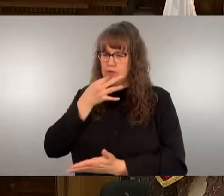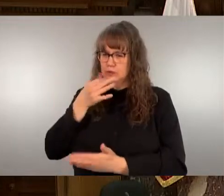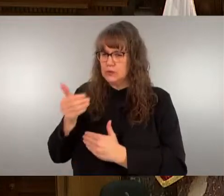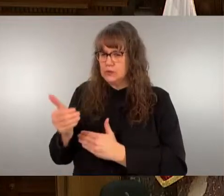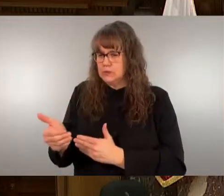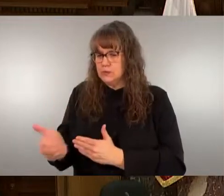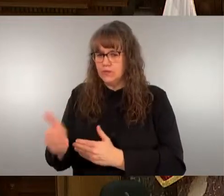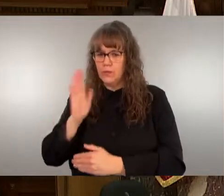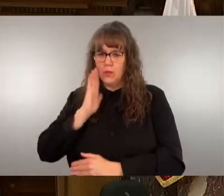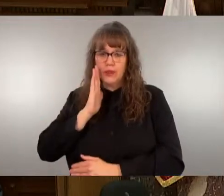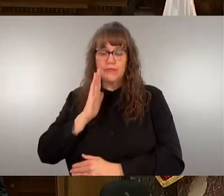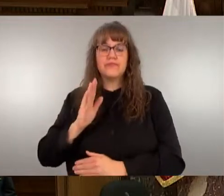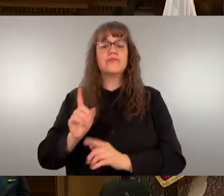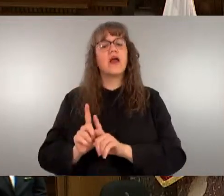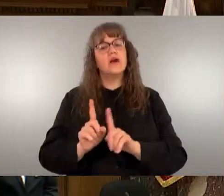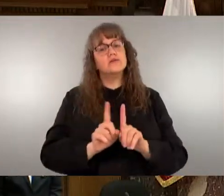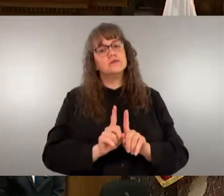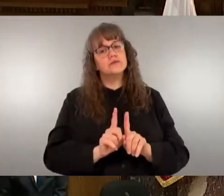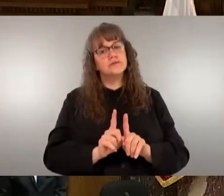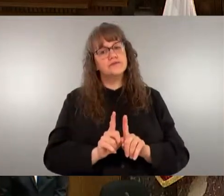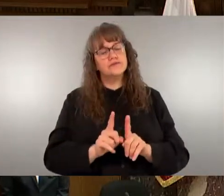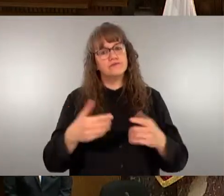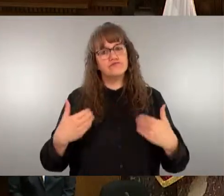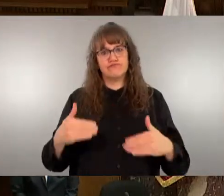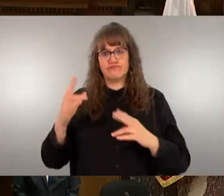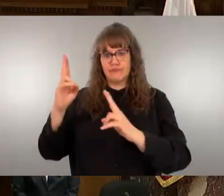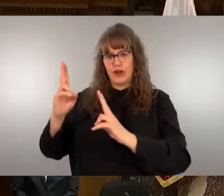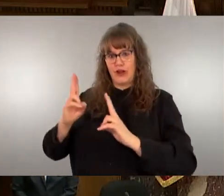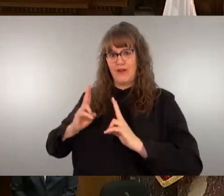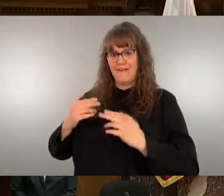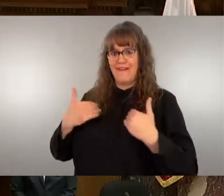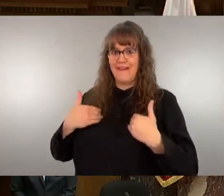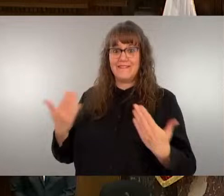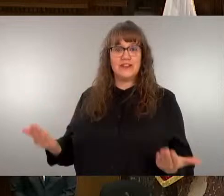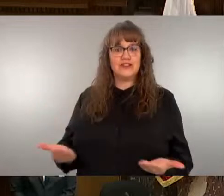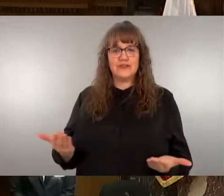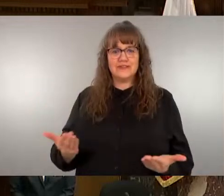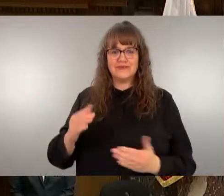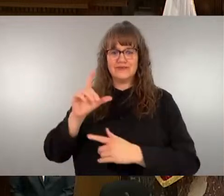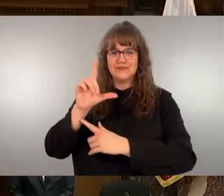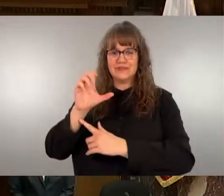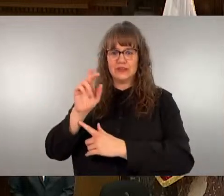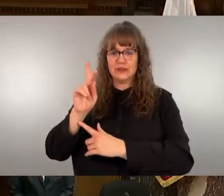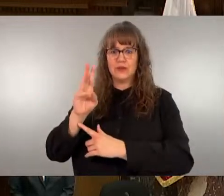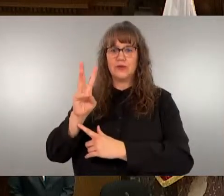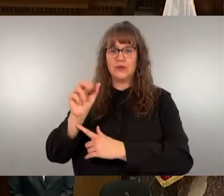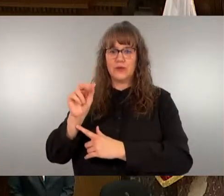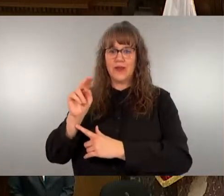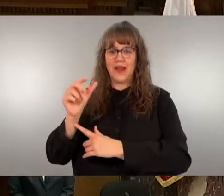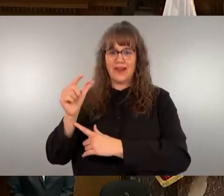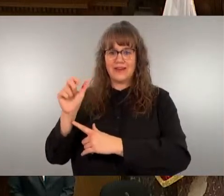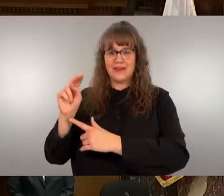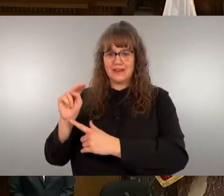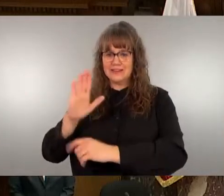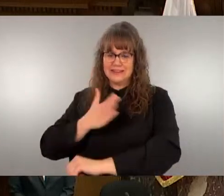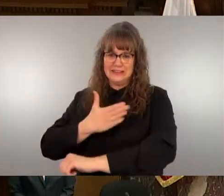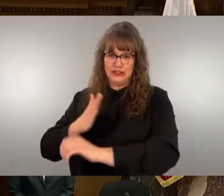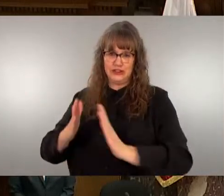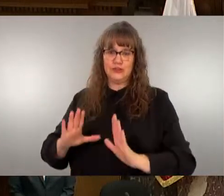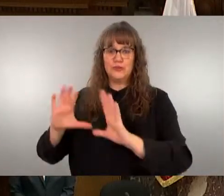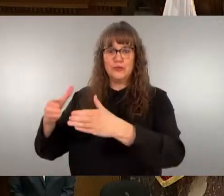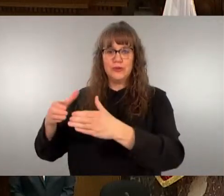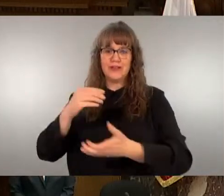Lekwungen traditional singers and dancers accompanying Her Honor into the chamber. We are grateful for their